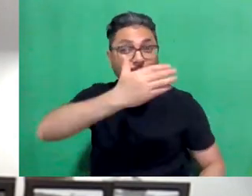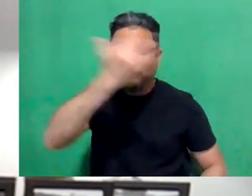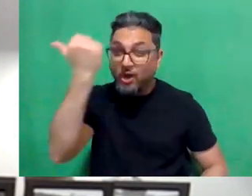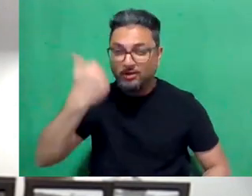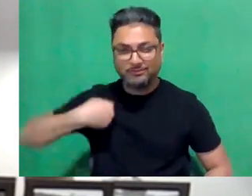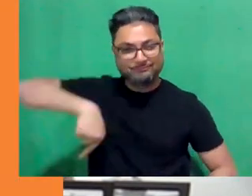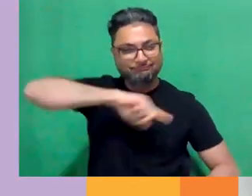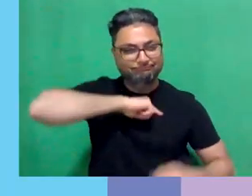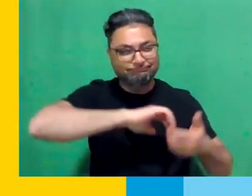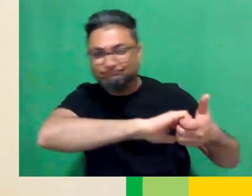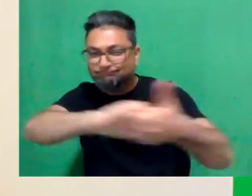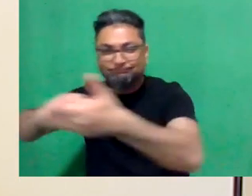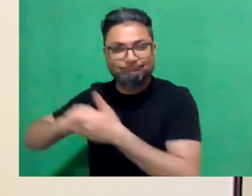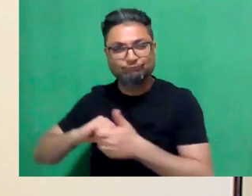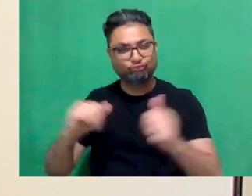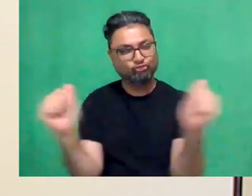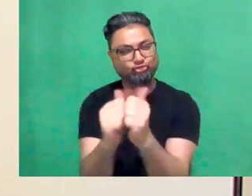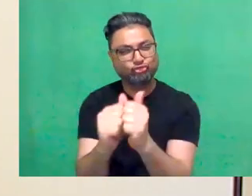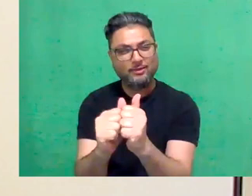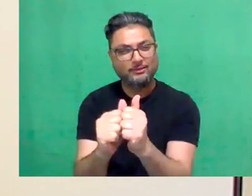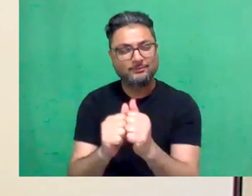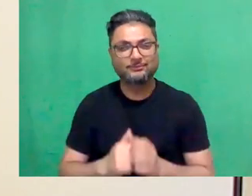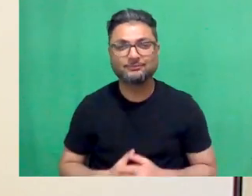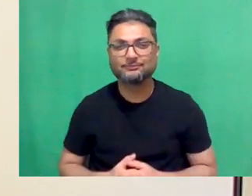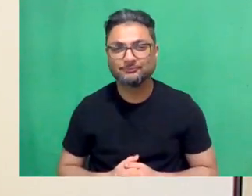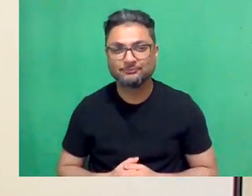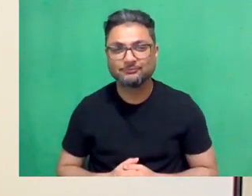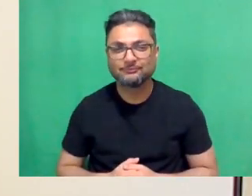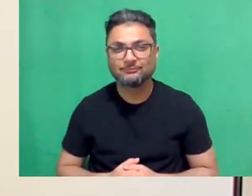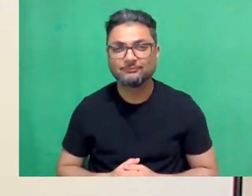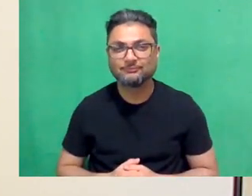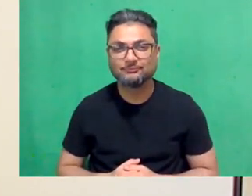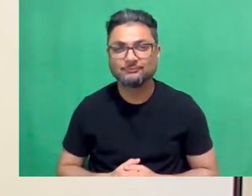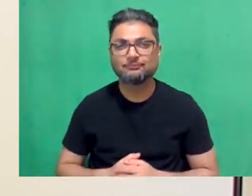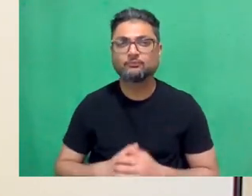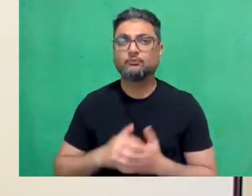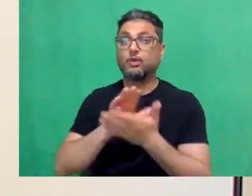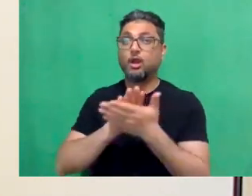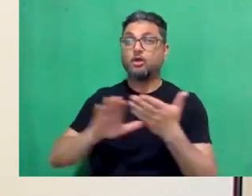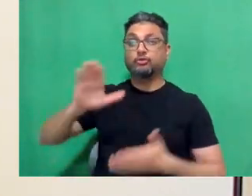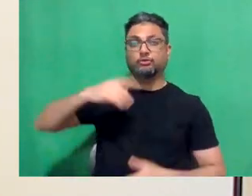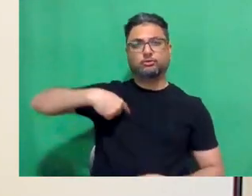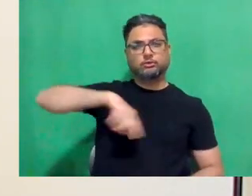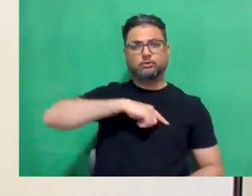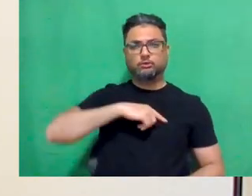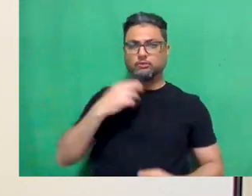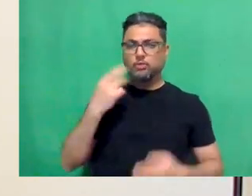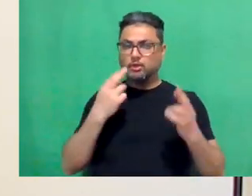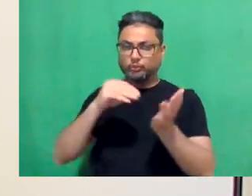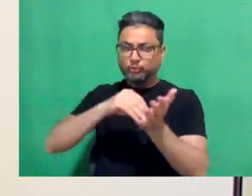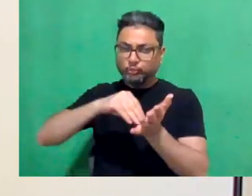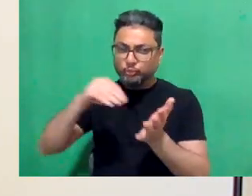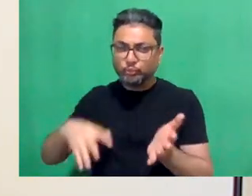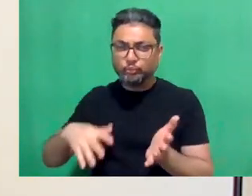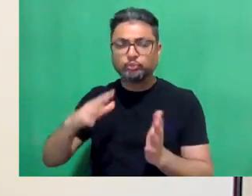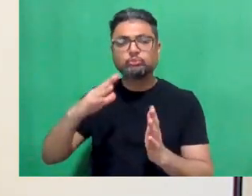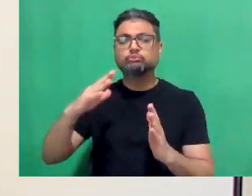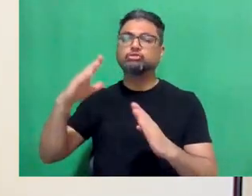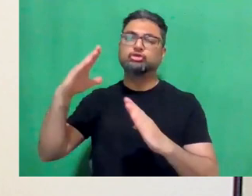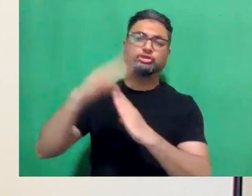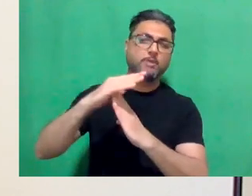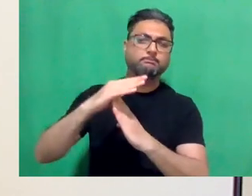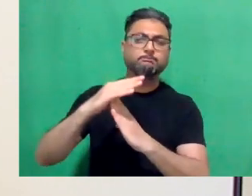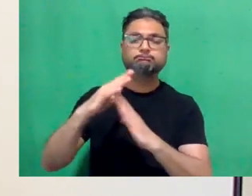together. At the college, we have realized that our students' biggest test over the last